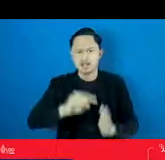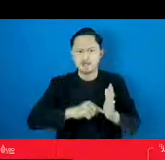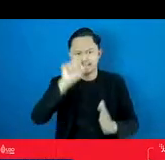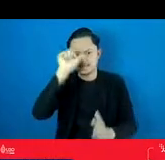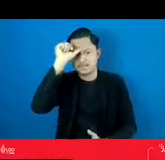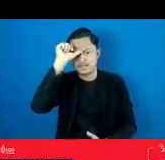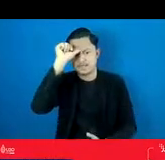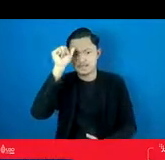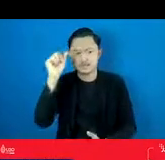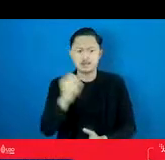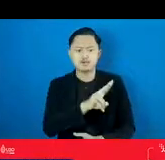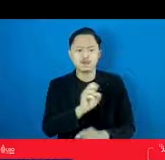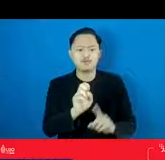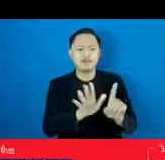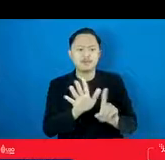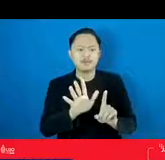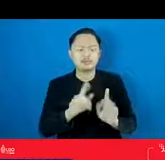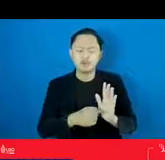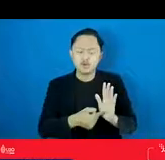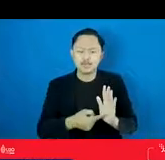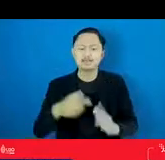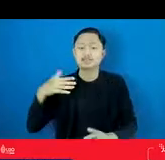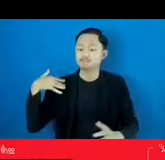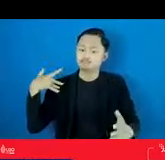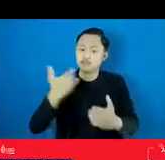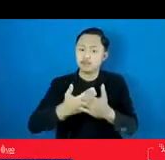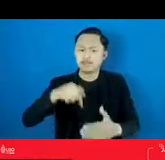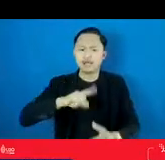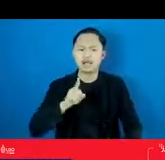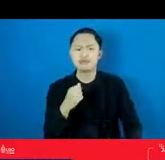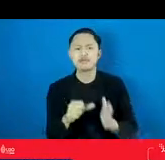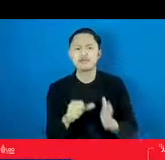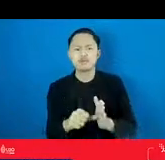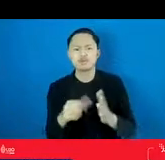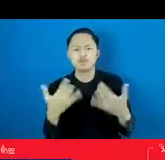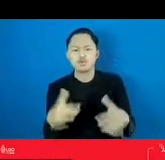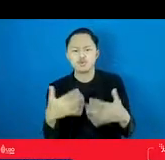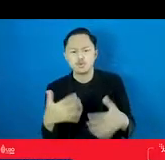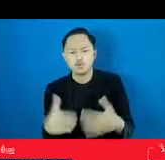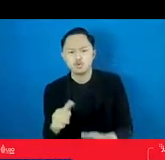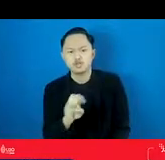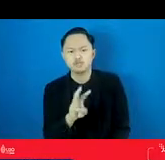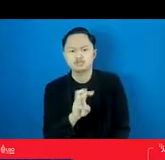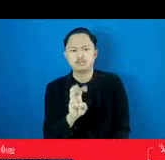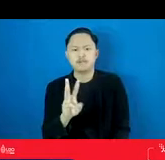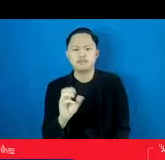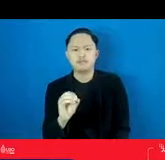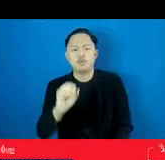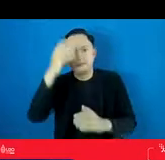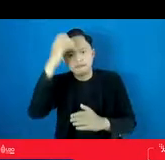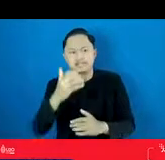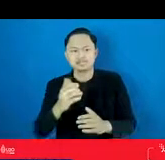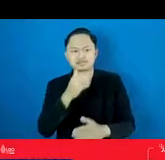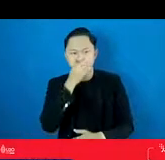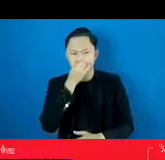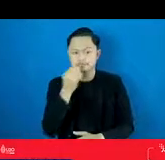in 2015. And today we have more than 2000 plus electric bus orders on hand. And going